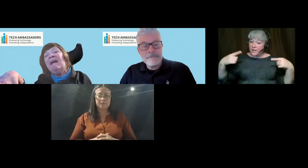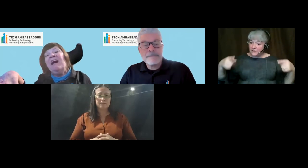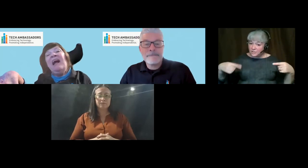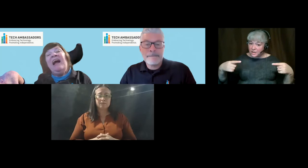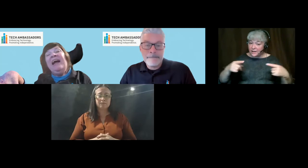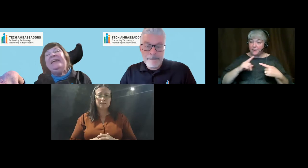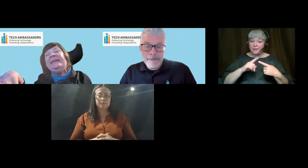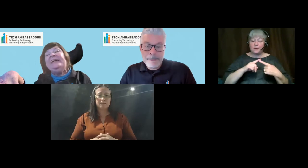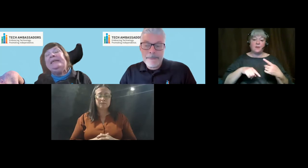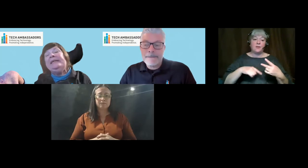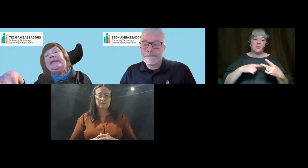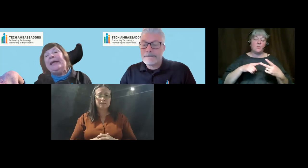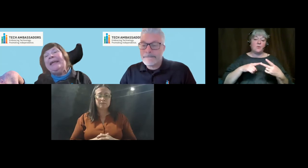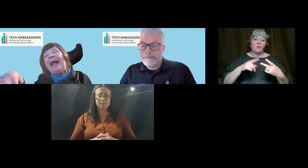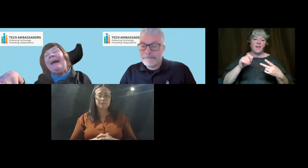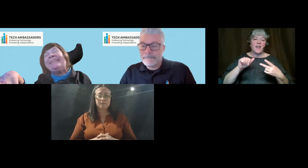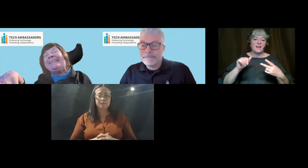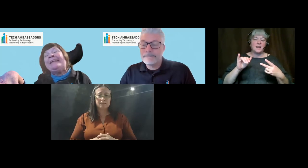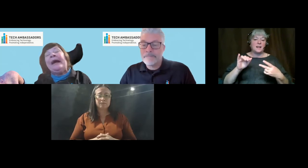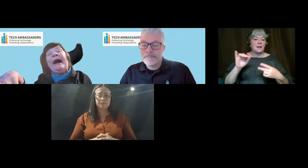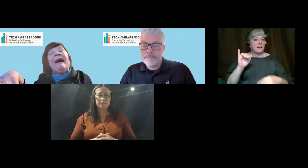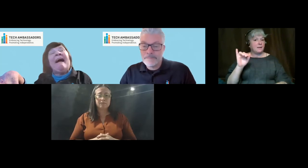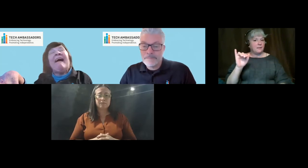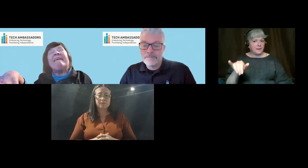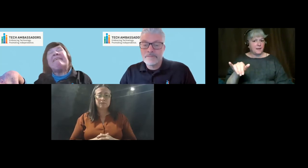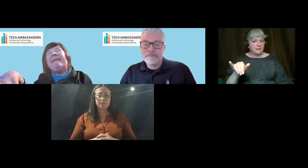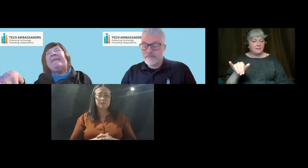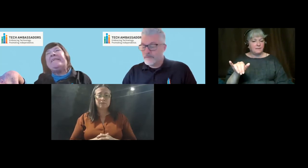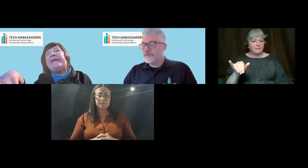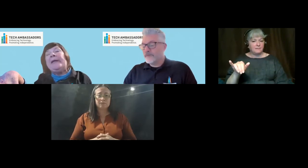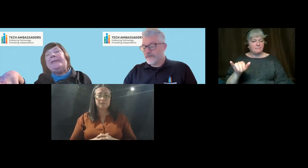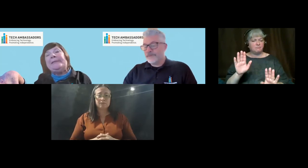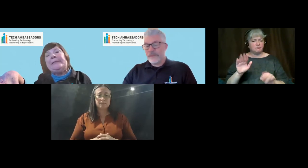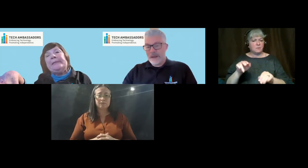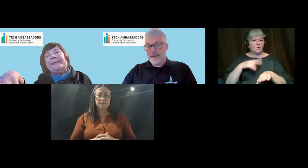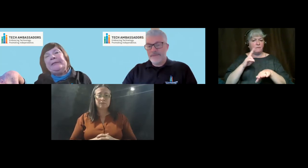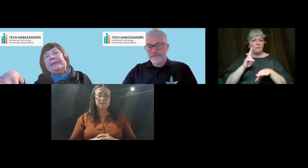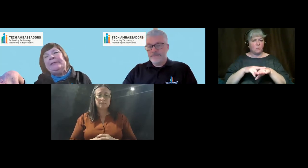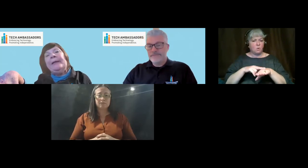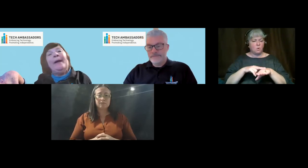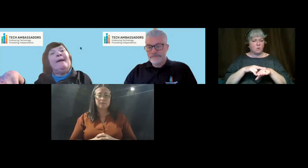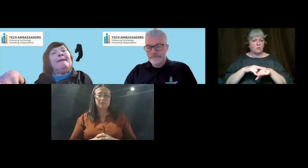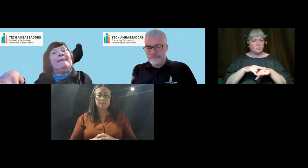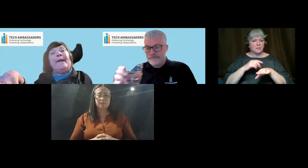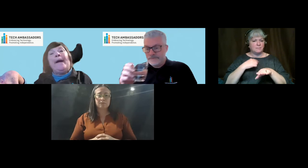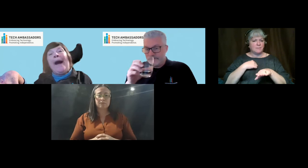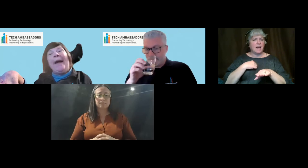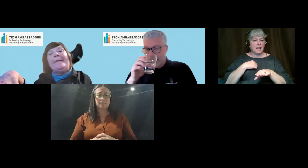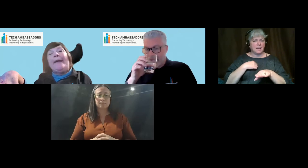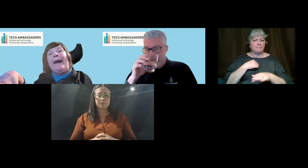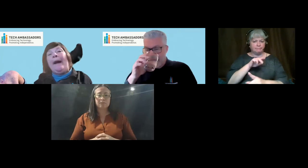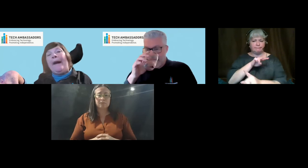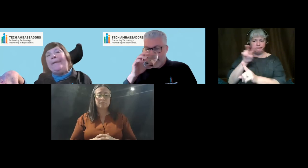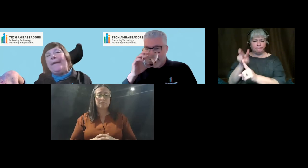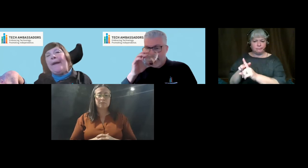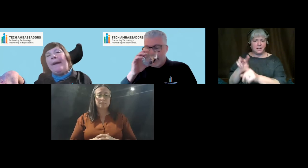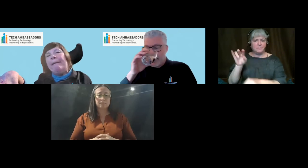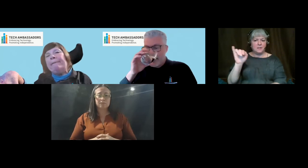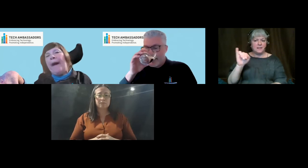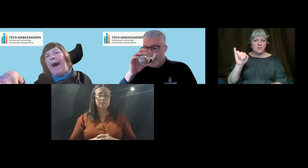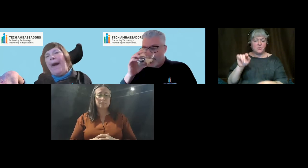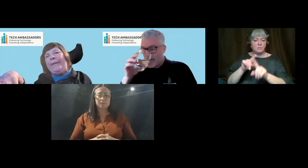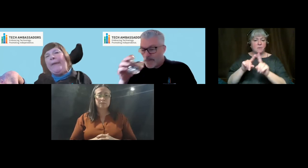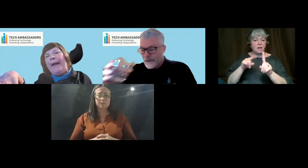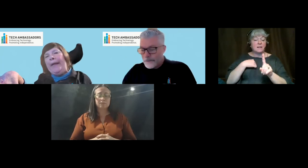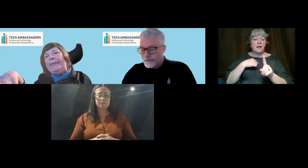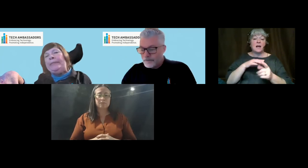wheelchairs or anything like that, of course I do insurance. But I bought all my